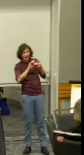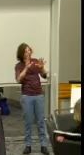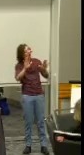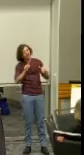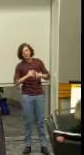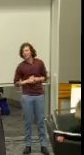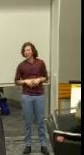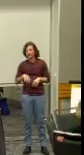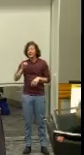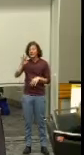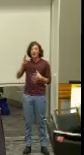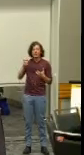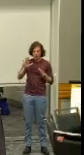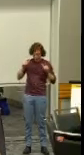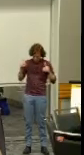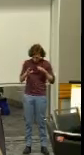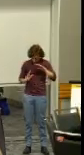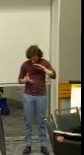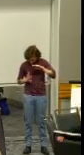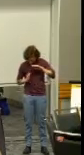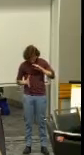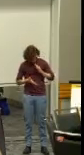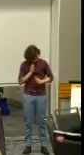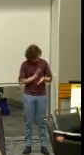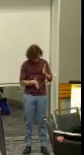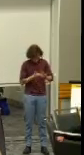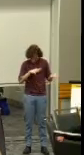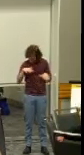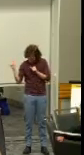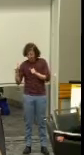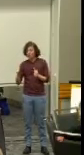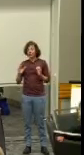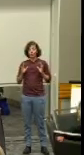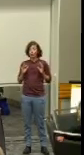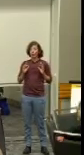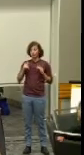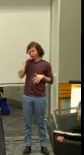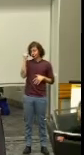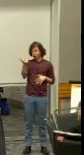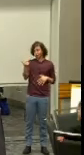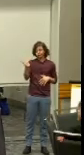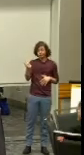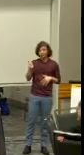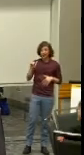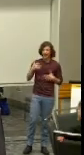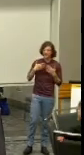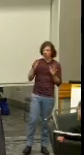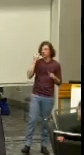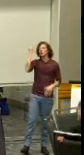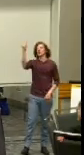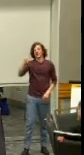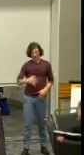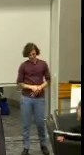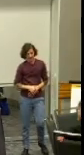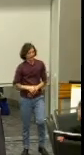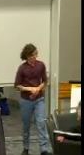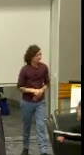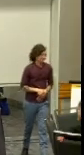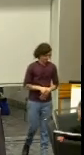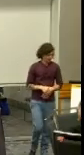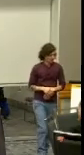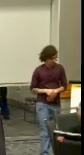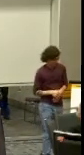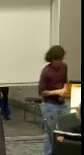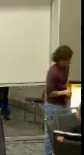want to just do your laundry and get out, also cool. Whatever you need. That's kind of the general idea. So we don't want to just have one